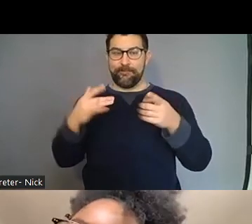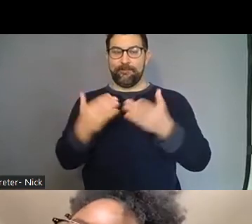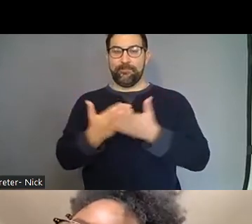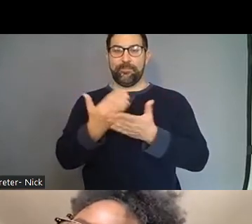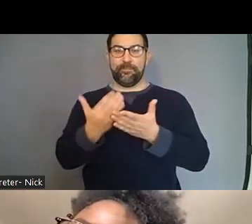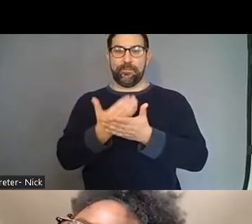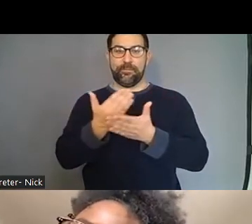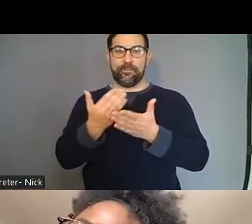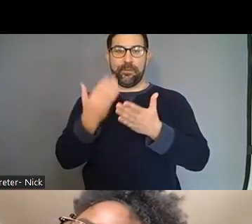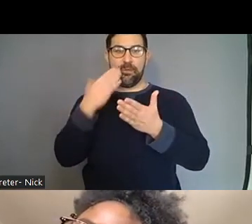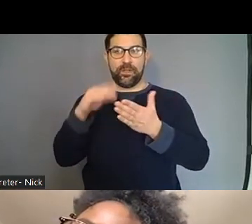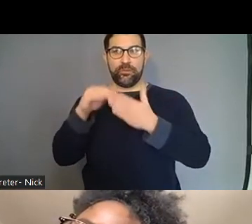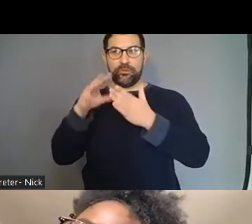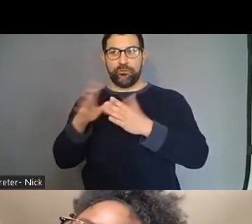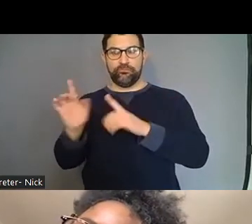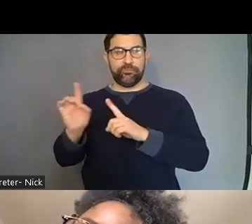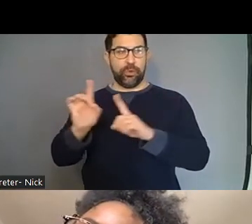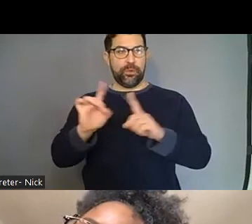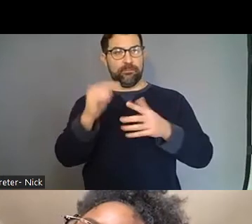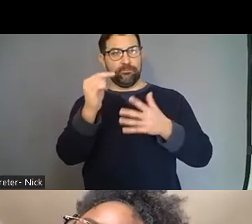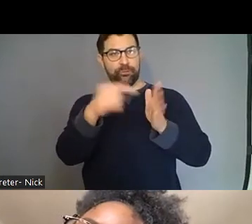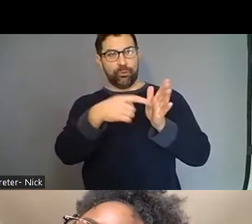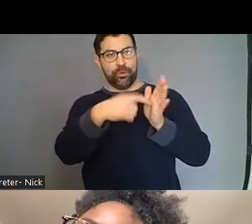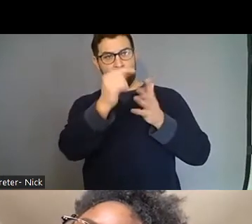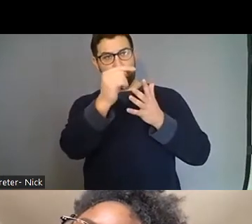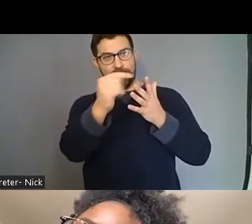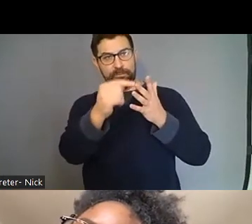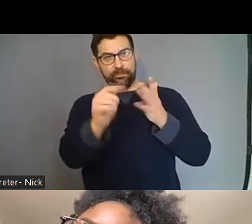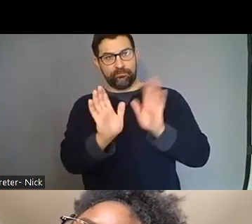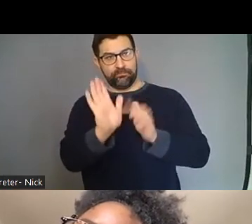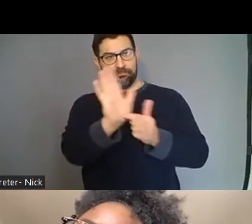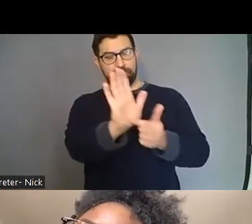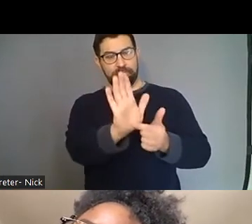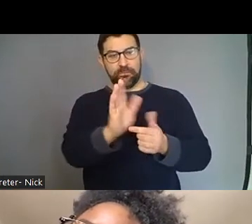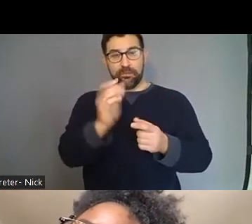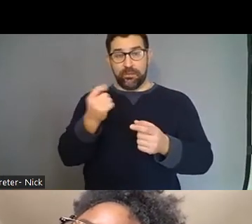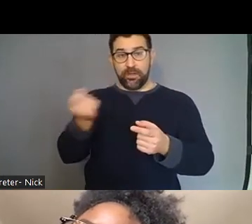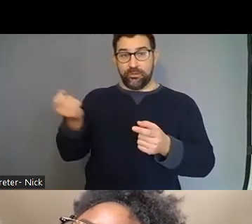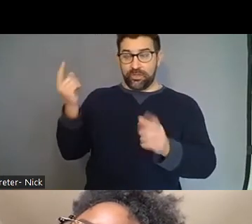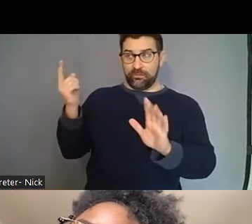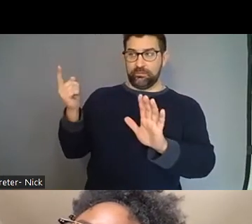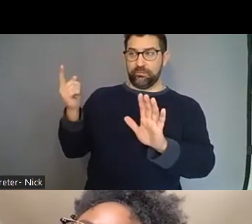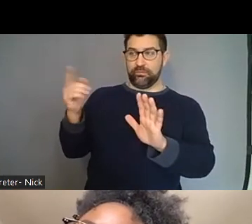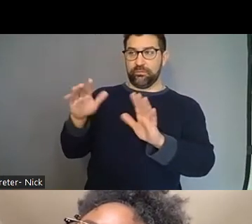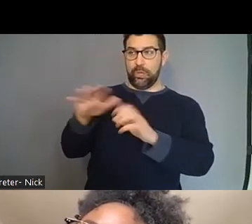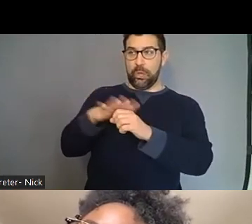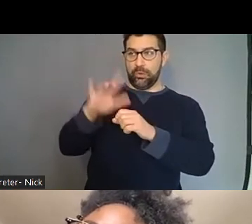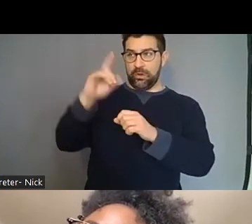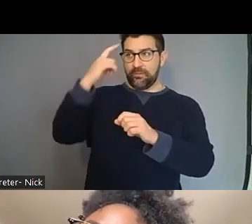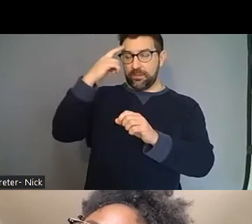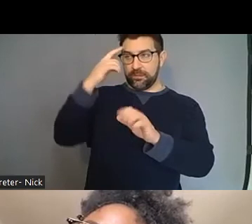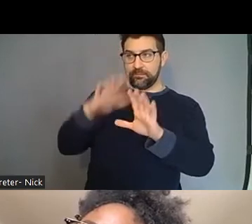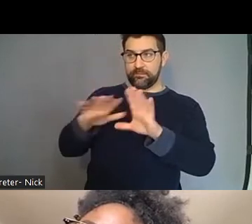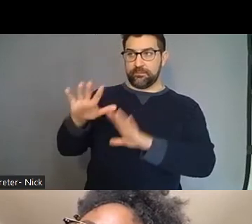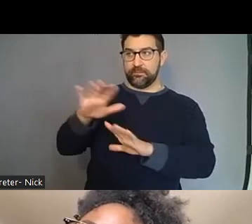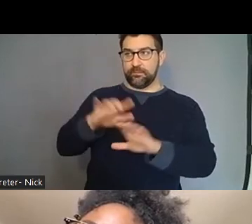were coming with all these demands. And I definitely understand where the local government is coming from as well, that